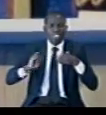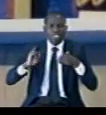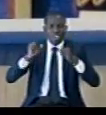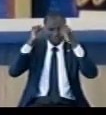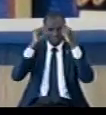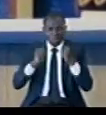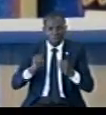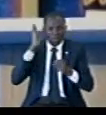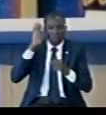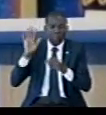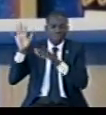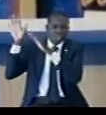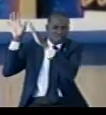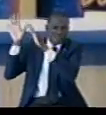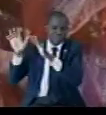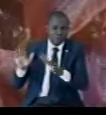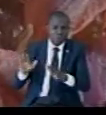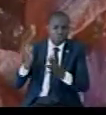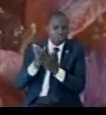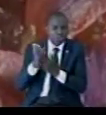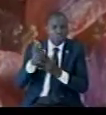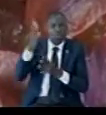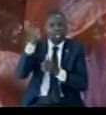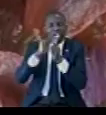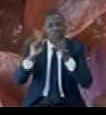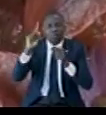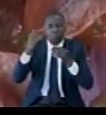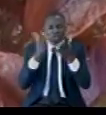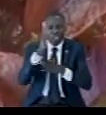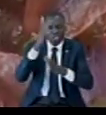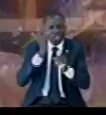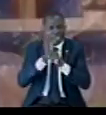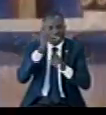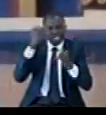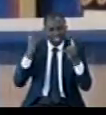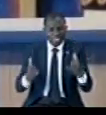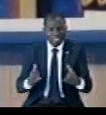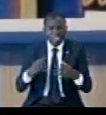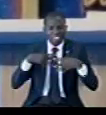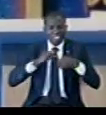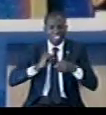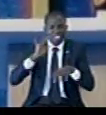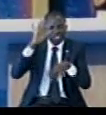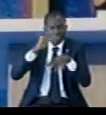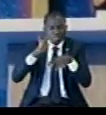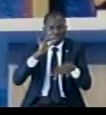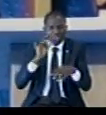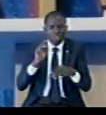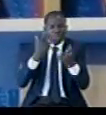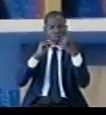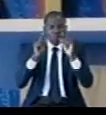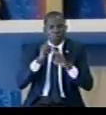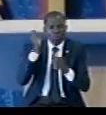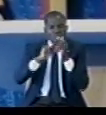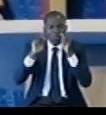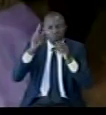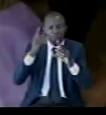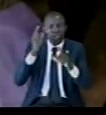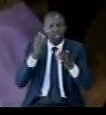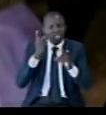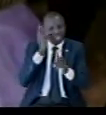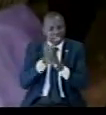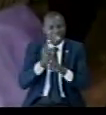through everyone right now. Yeah. Healing touch come to everyone right